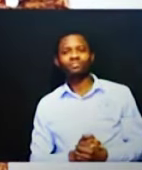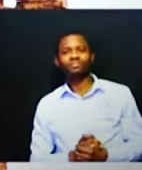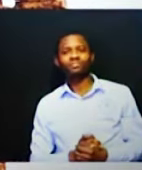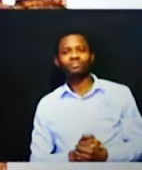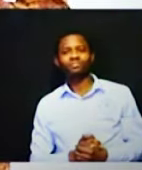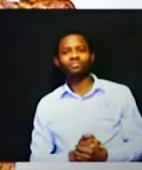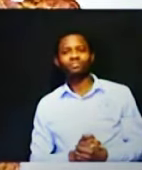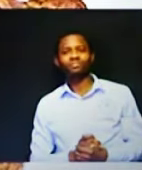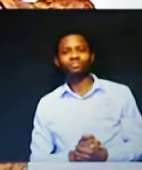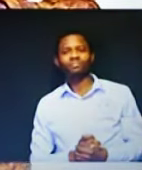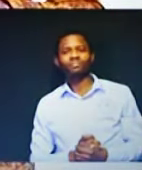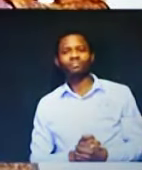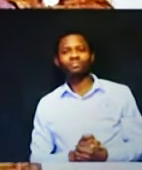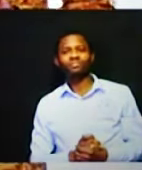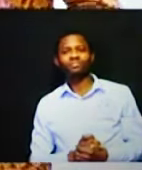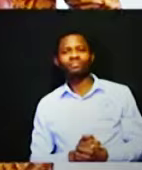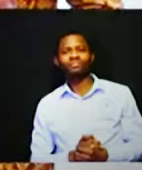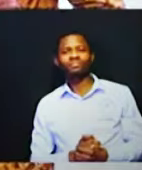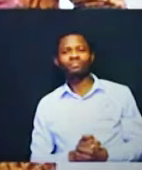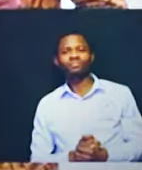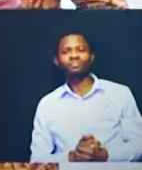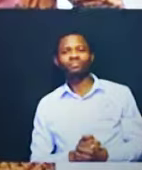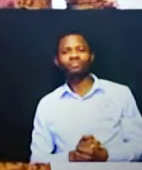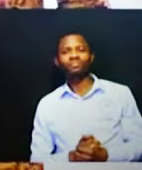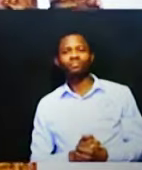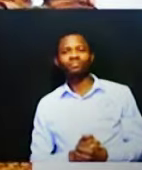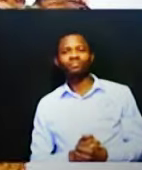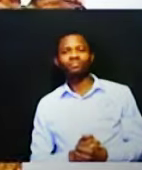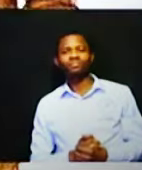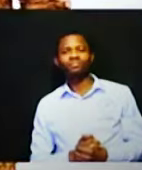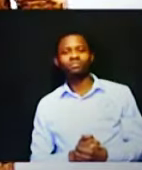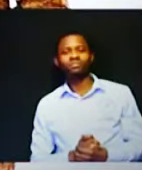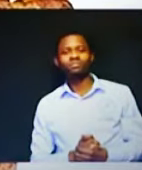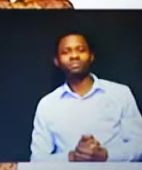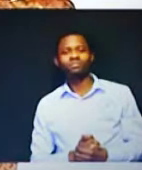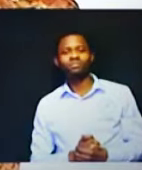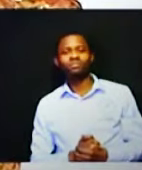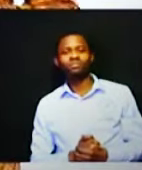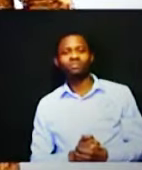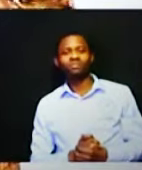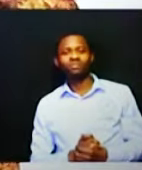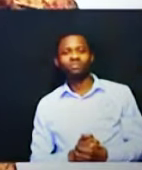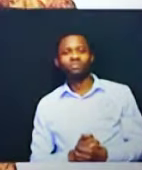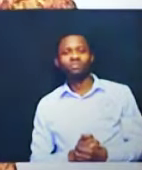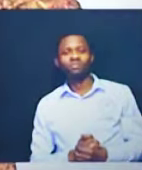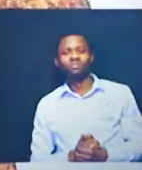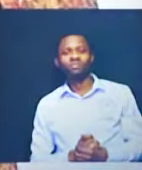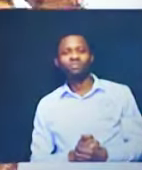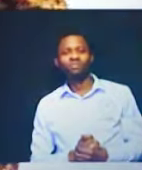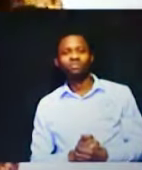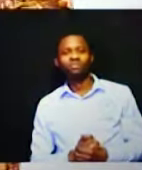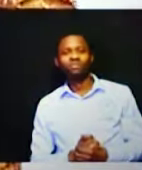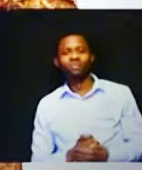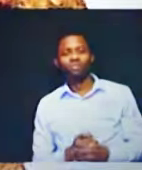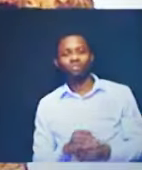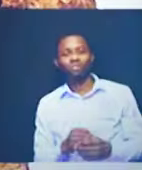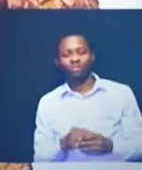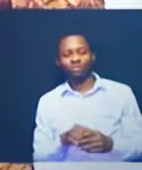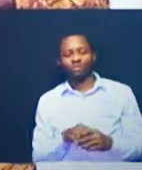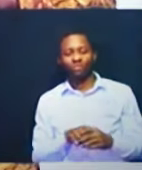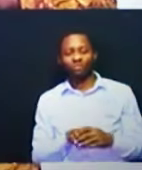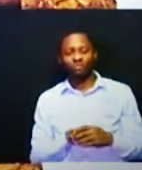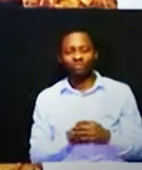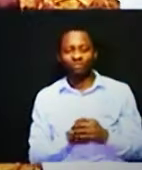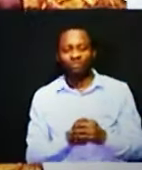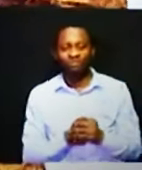Na ene senye okasa chire no. Ni sedie odi akukuduro kan yesu hon asem ewa Damasko. Enti wenye na anu chire